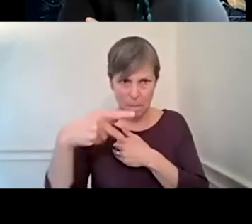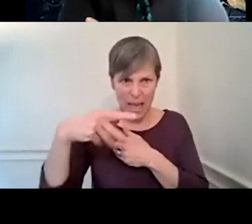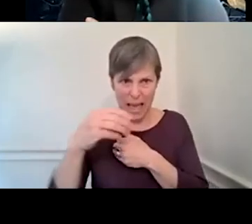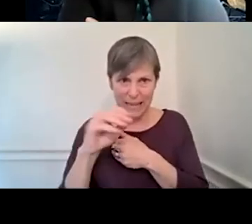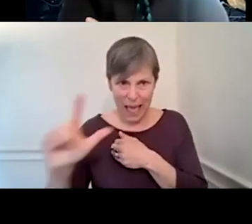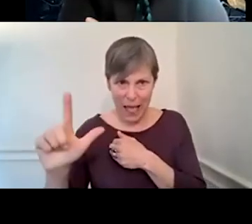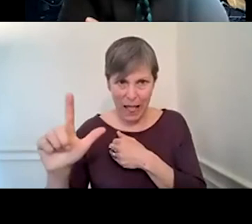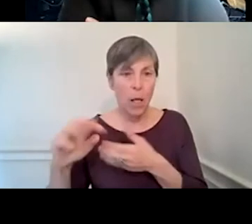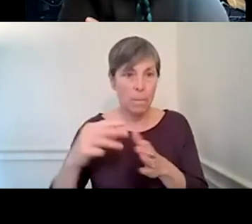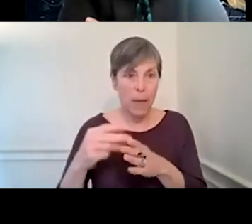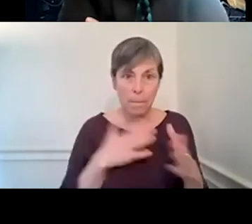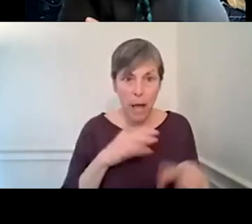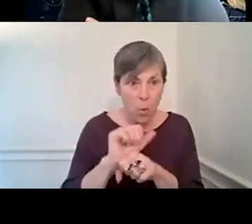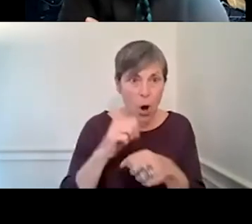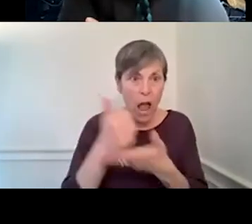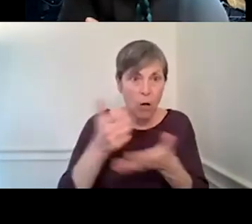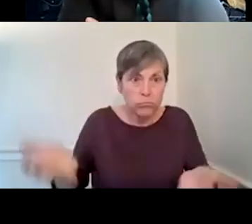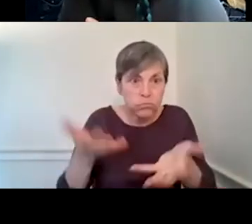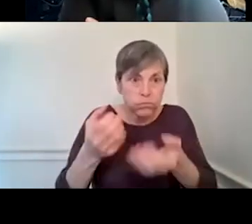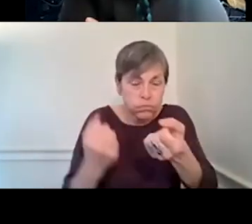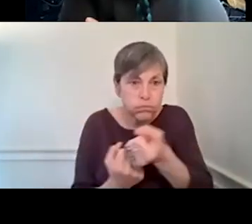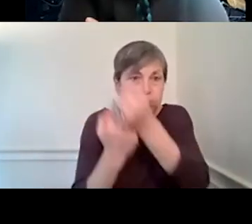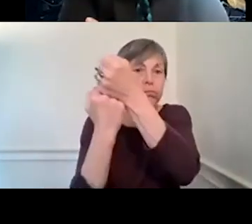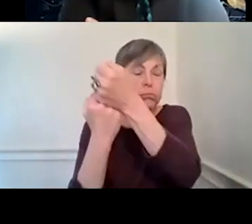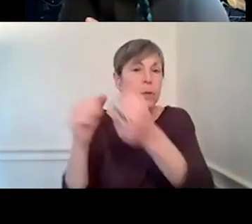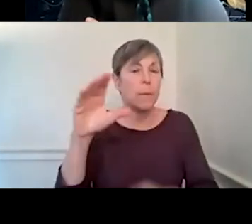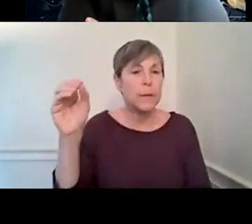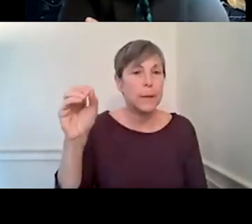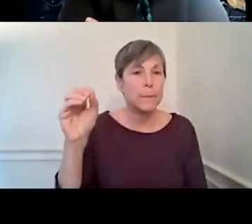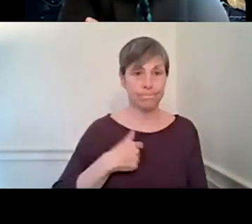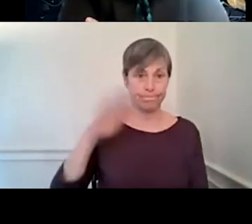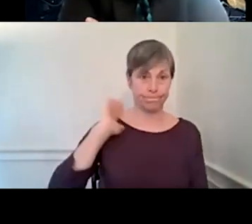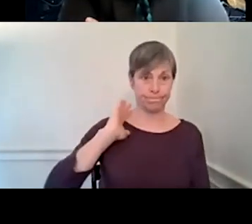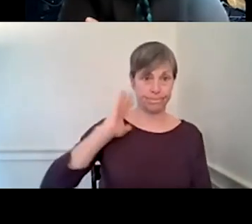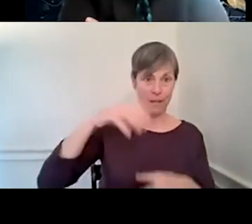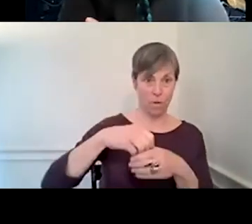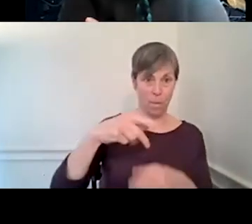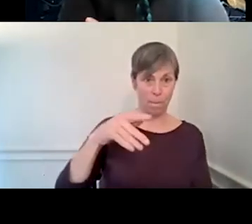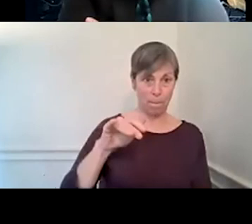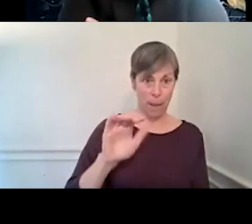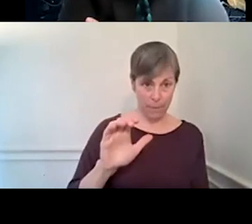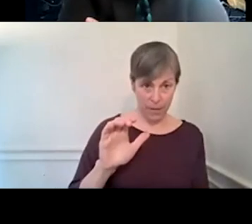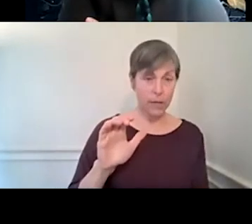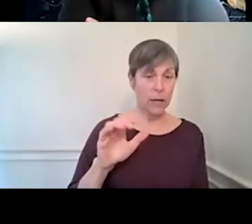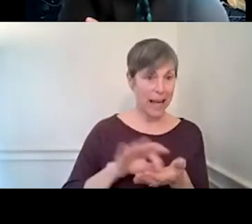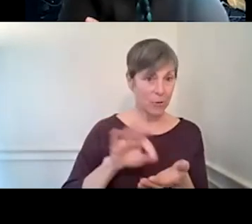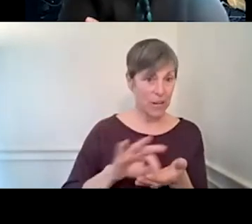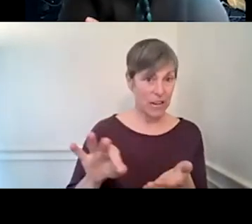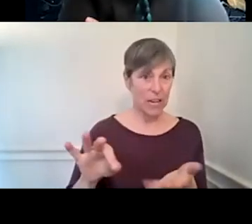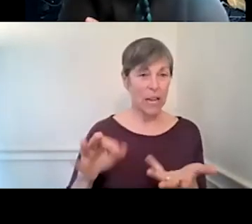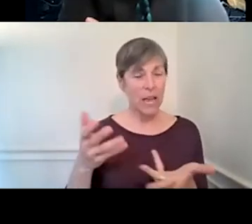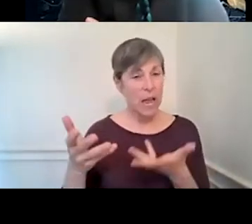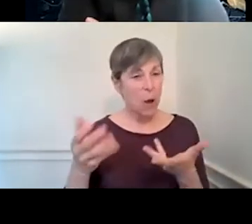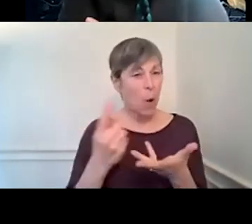the one thing in industry I found that you didn't have in public accounting, at least when I was in public accounting, was the personal flexibility.